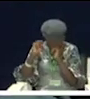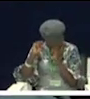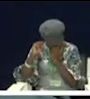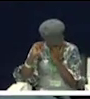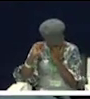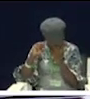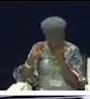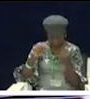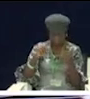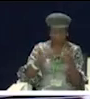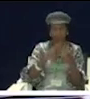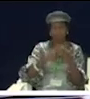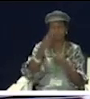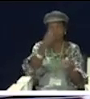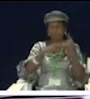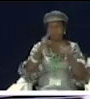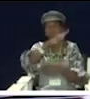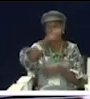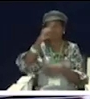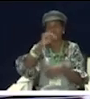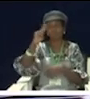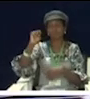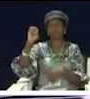And then came zone two.